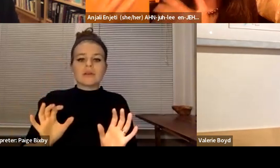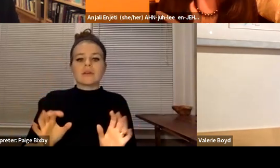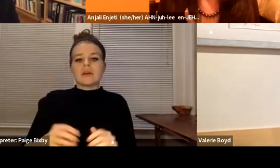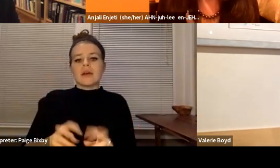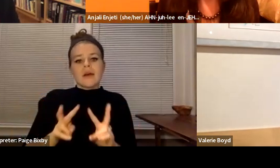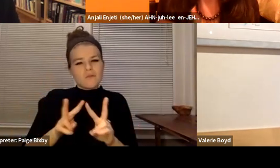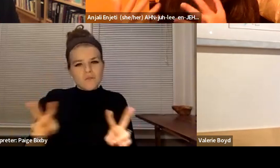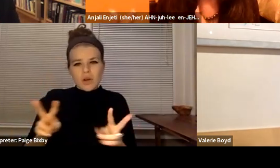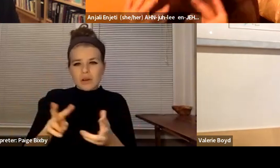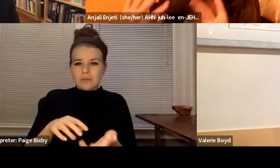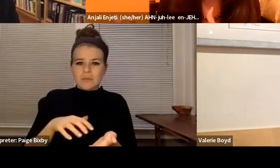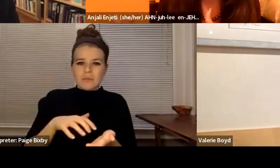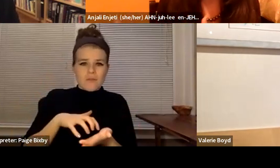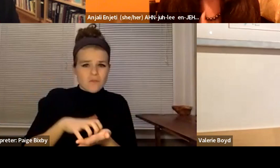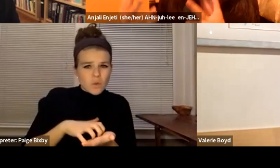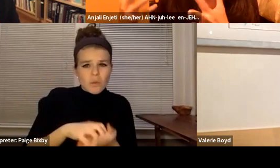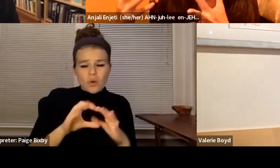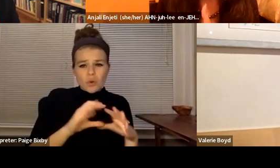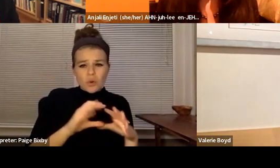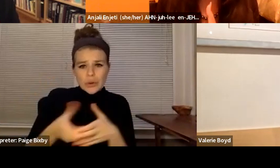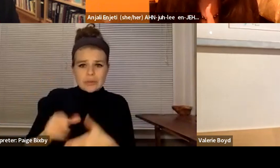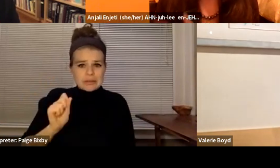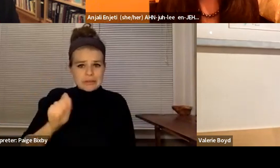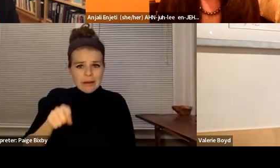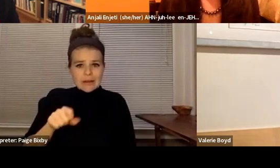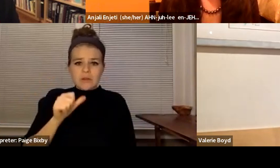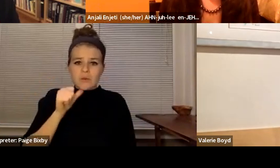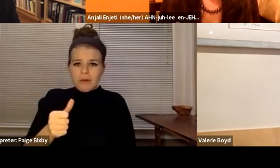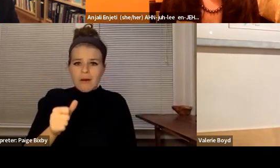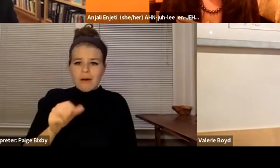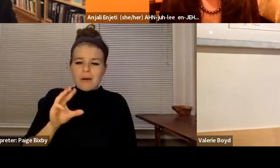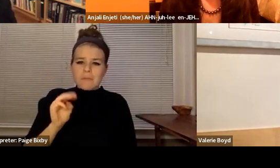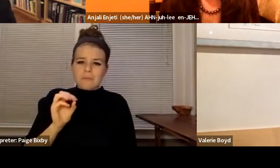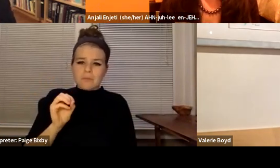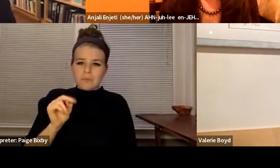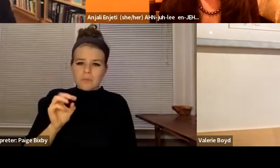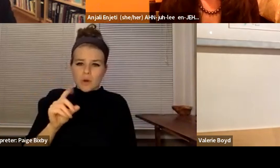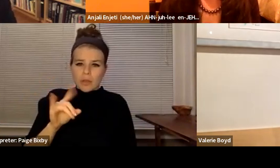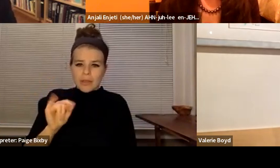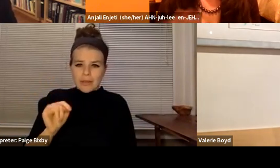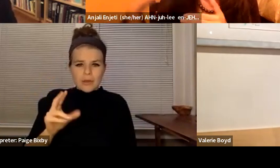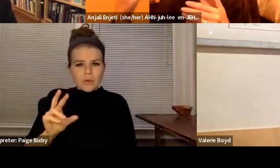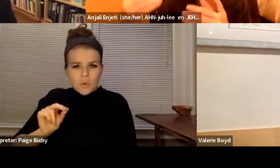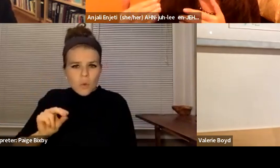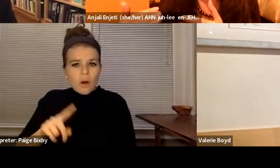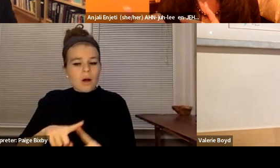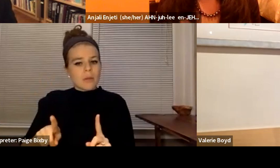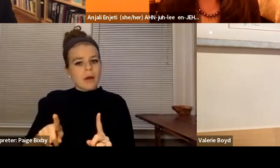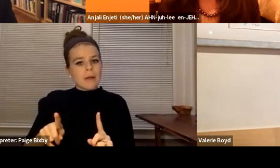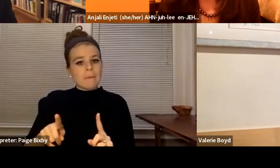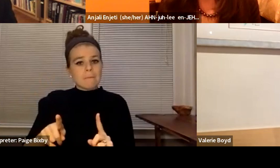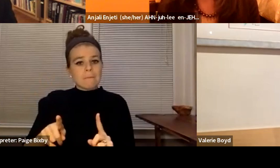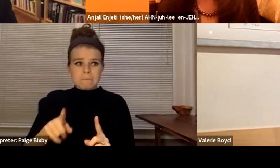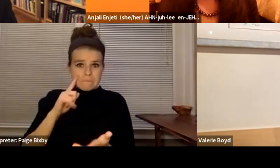very vulnerable groups, and we're not a monolith. And we have folks that are really, really